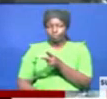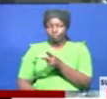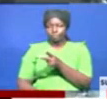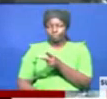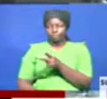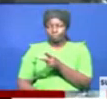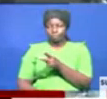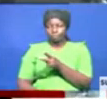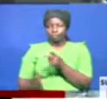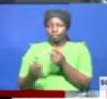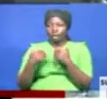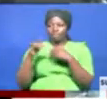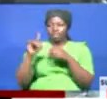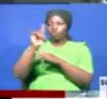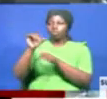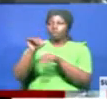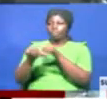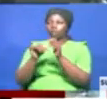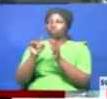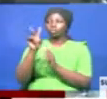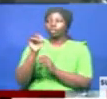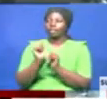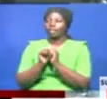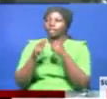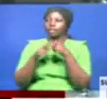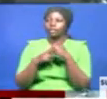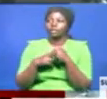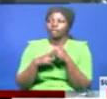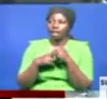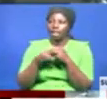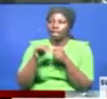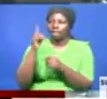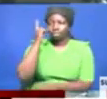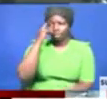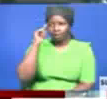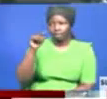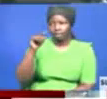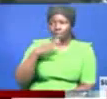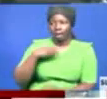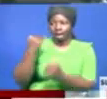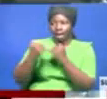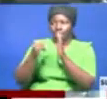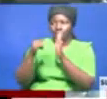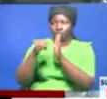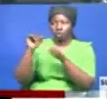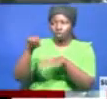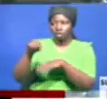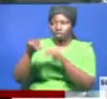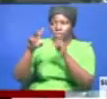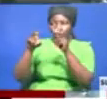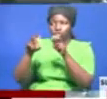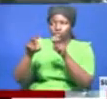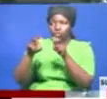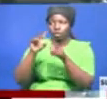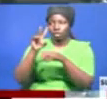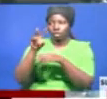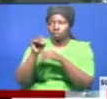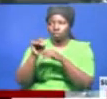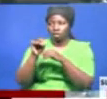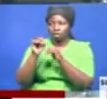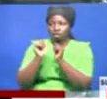there is the question of 2017. I think this is my last point on this issue. There is the question of